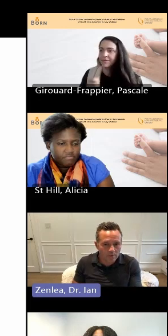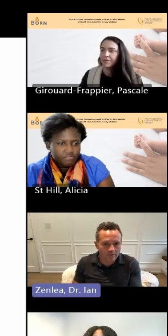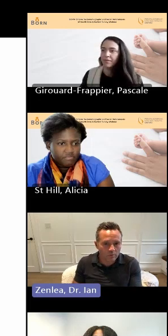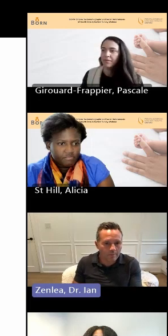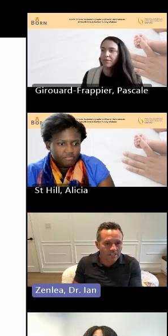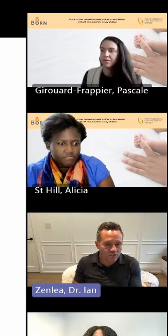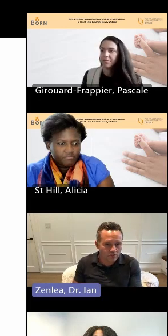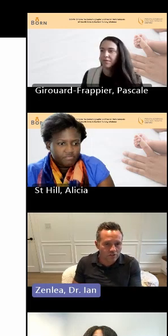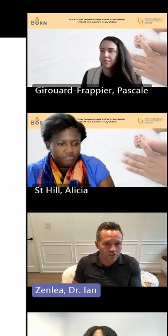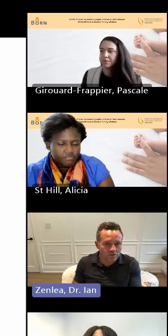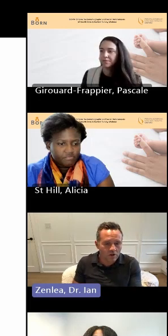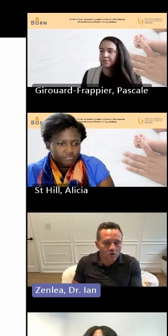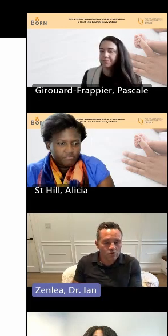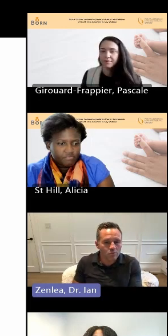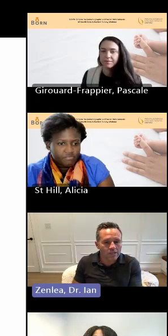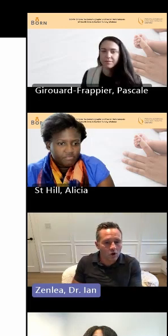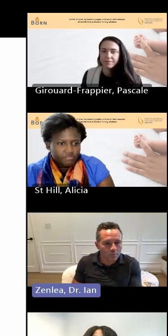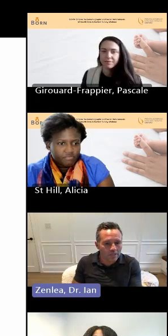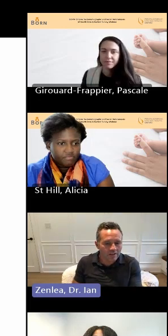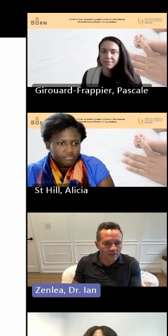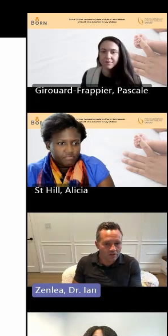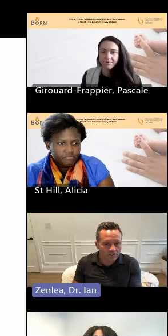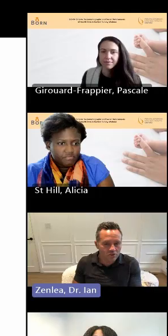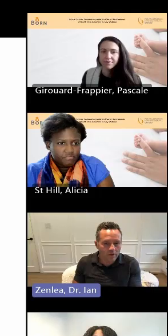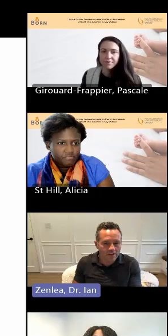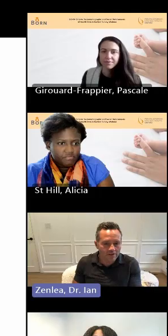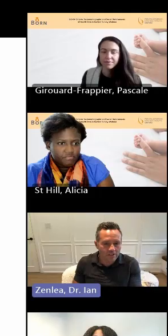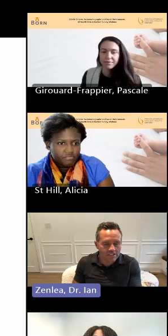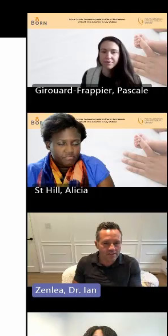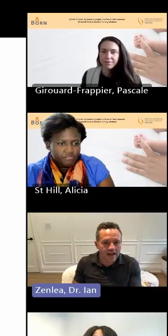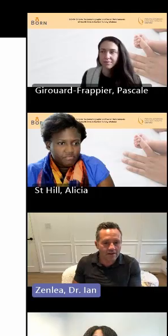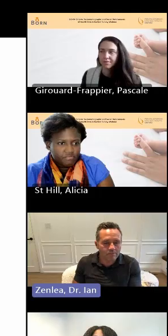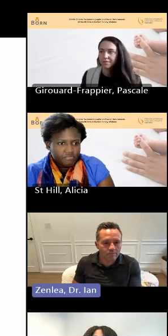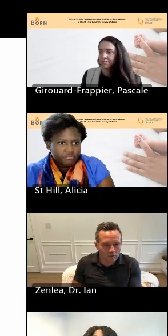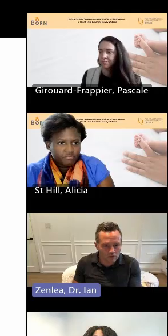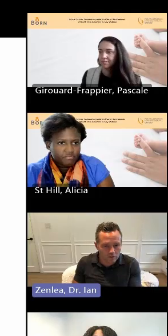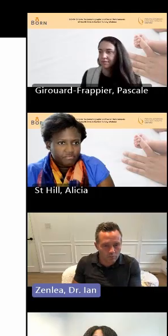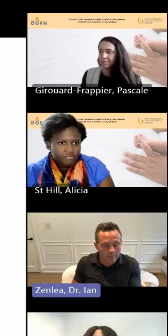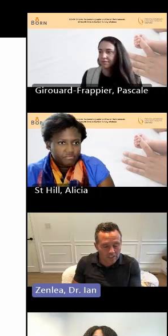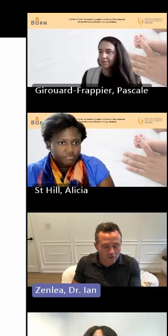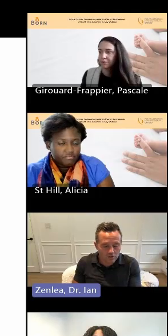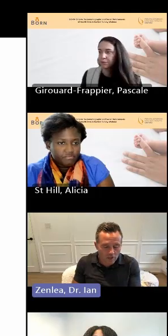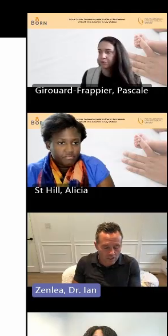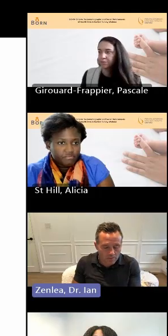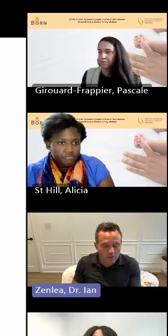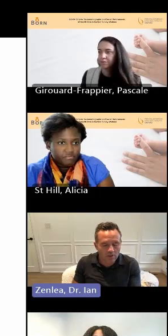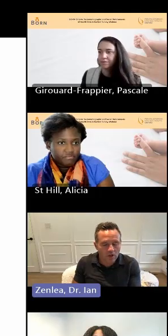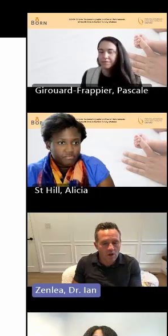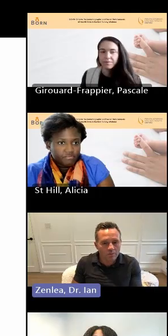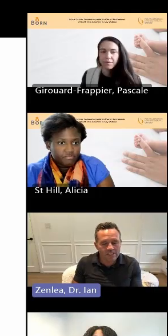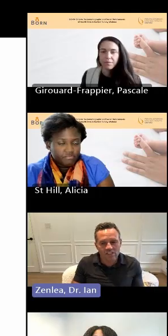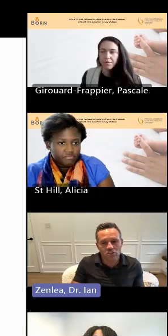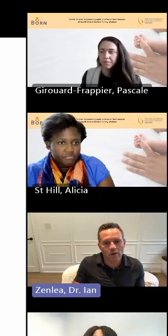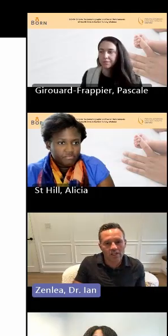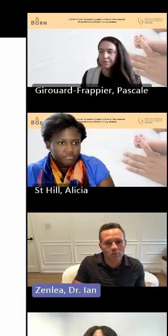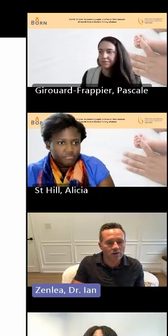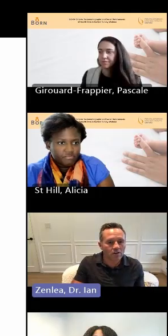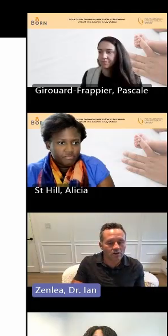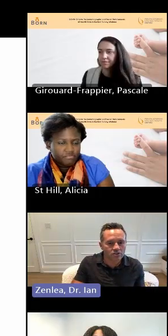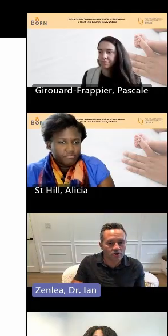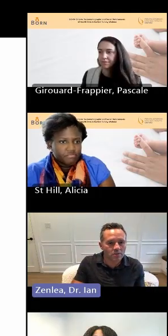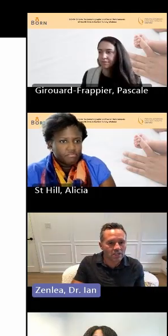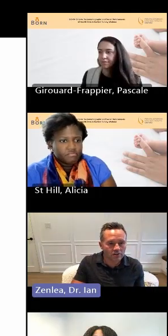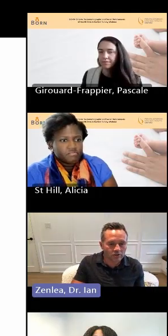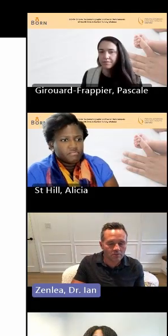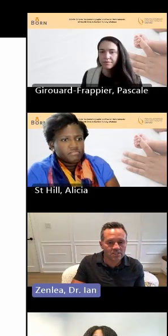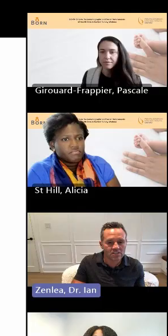Family Hospital for Women and Children, which will be opening in the early 2030s. And that Women and Children's Hospital will be situated within